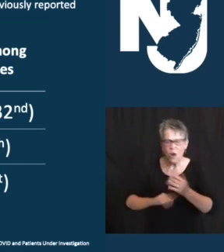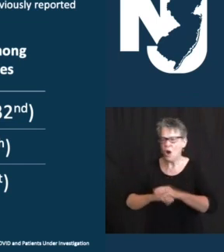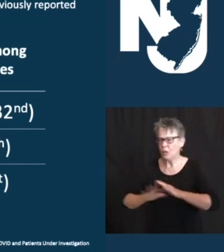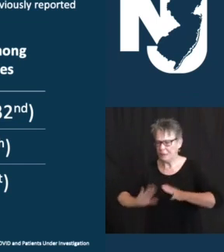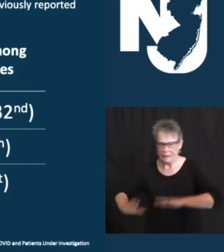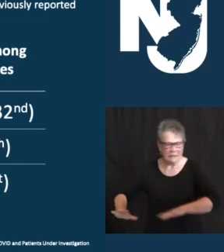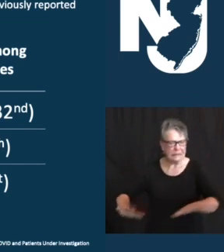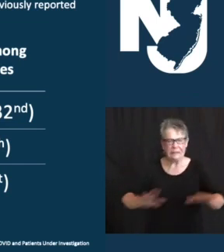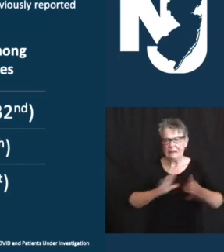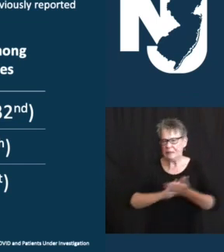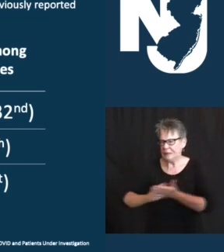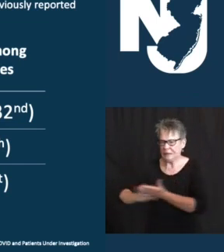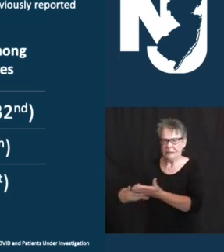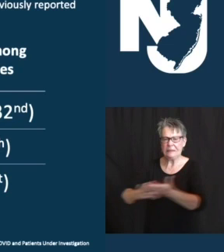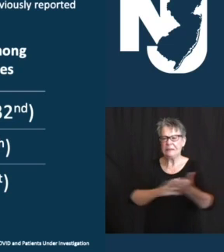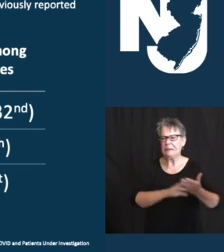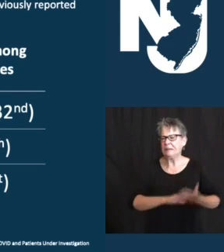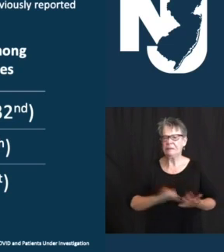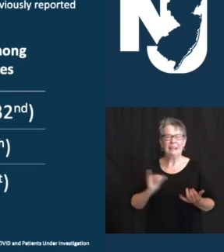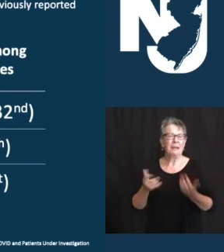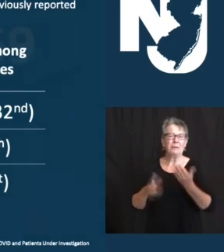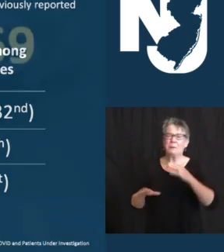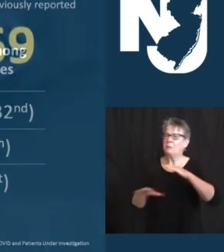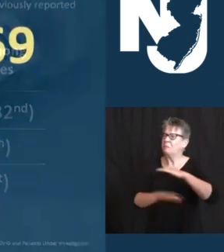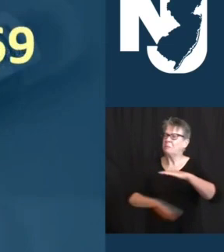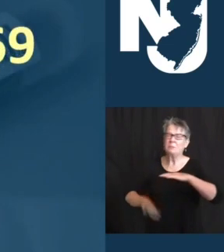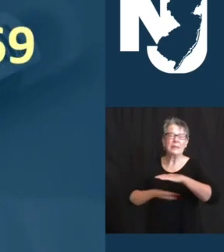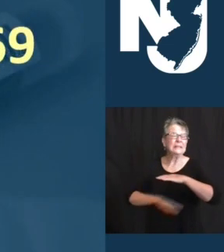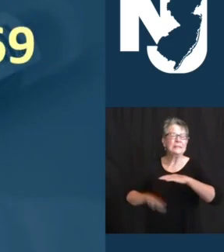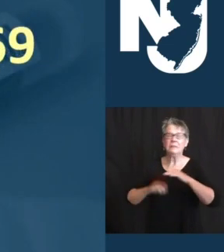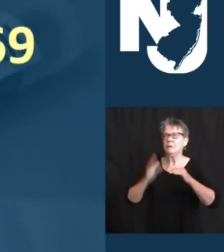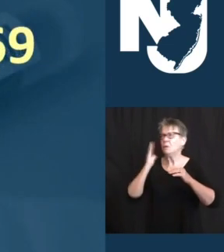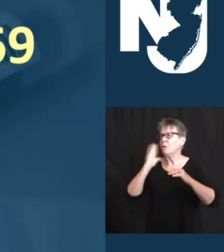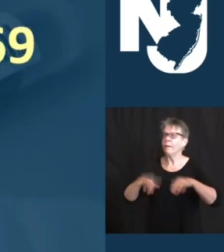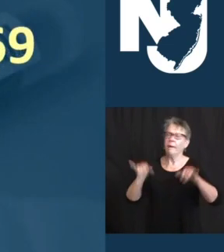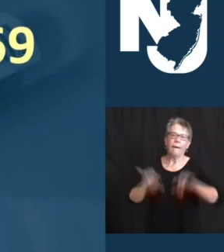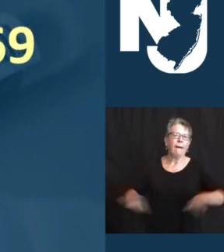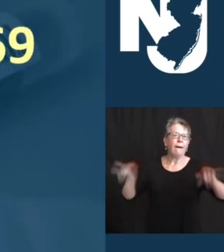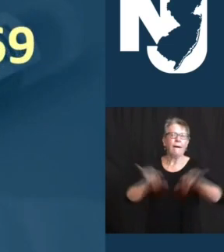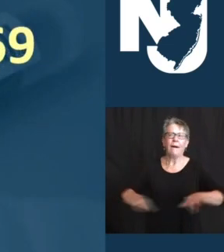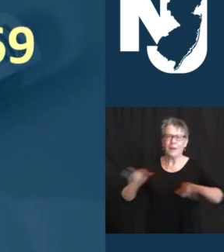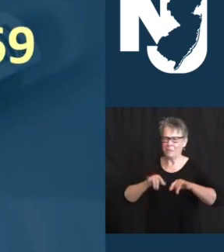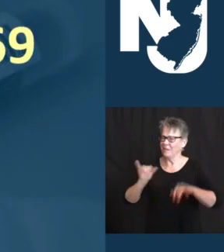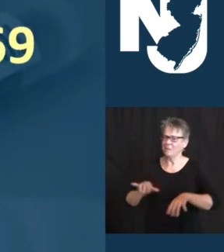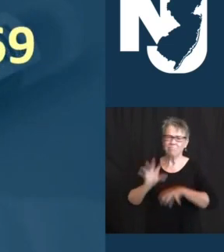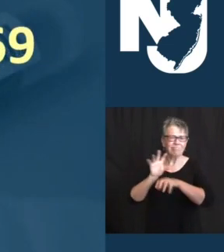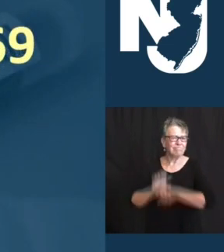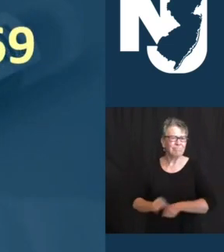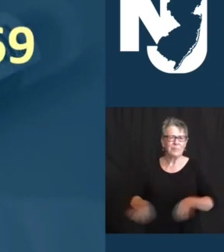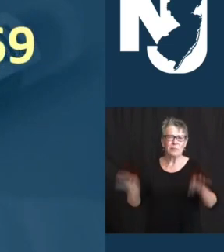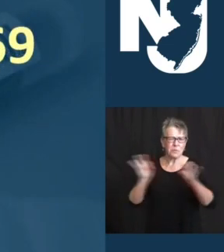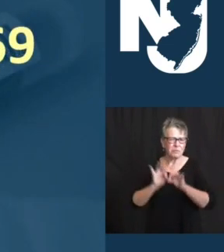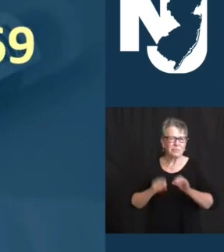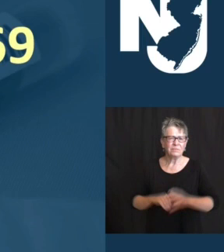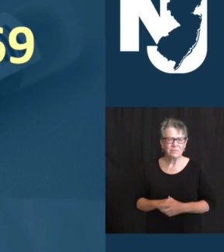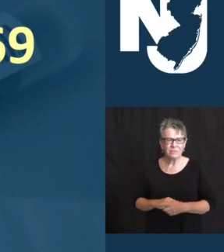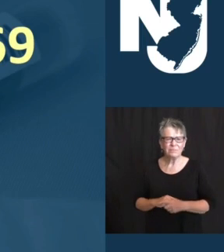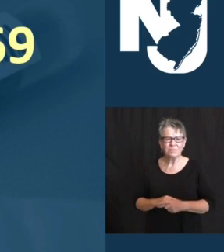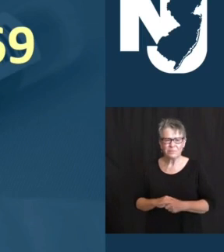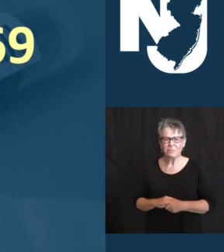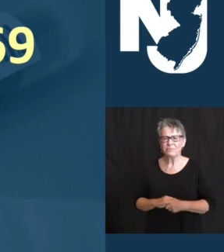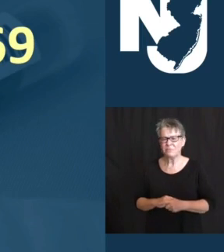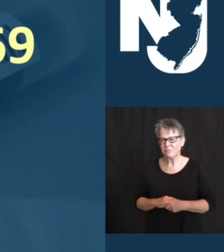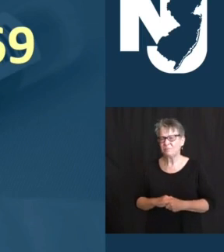very basic stuff. And today, with a heavy heart, we're reporting the loss of another 47 New Jerseyans